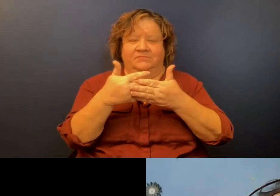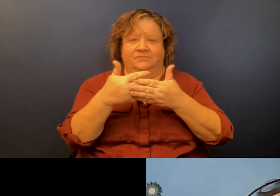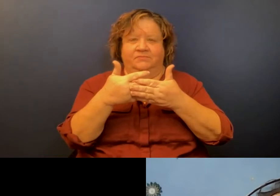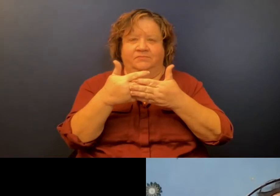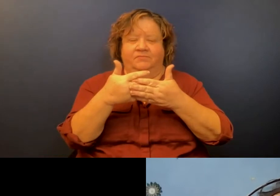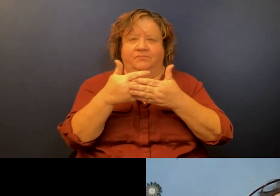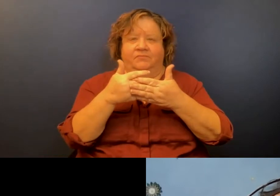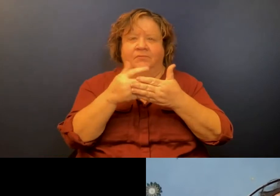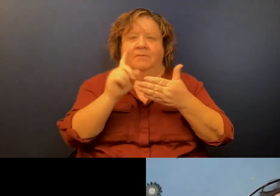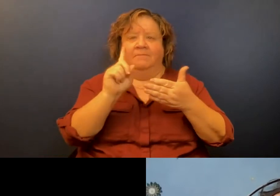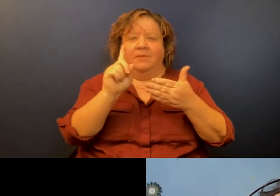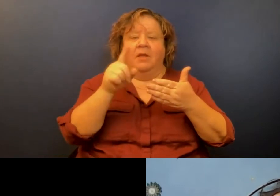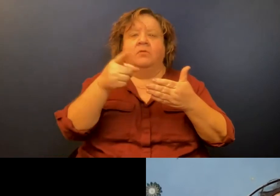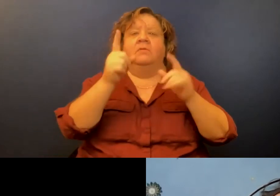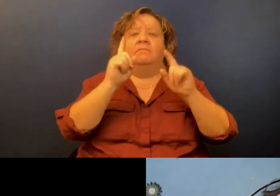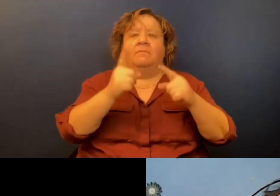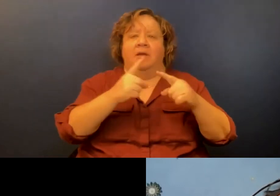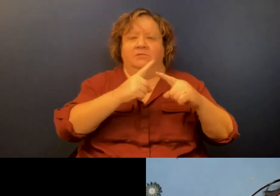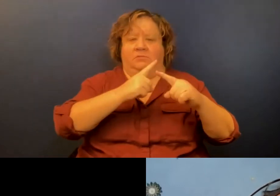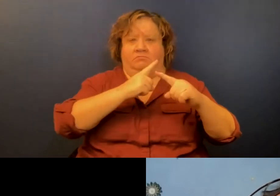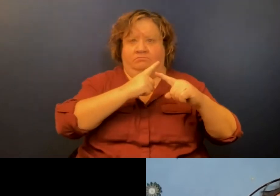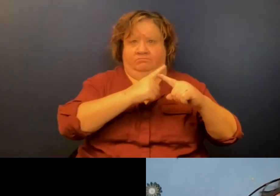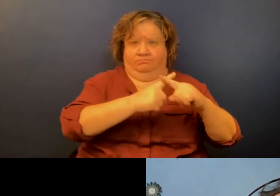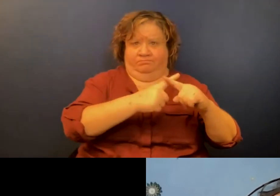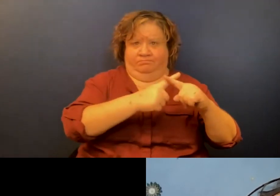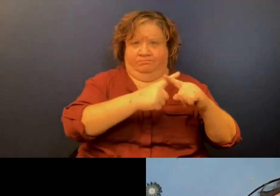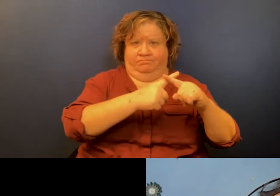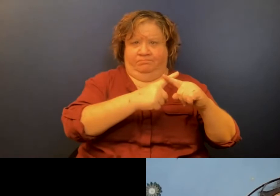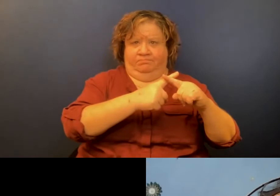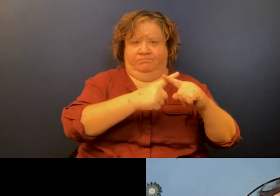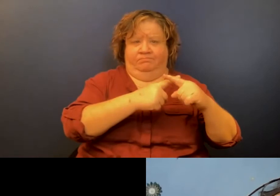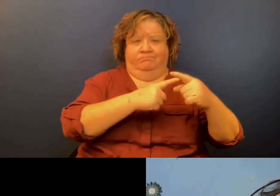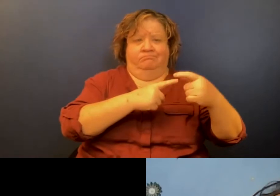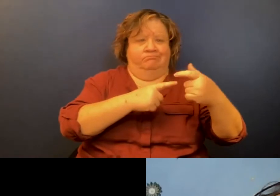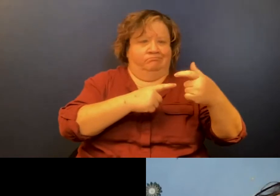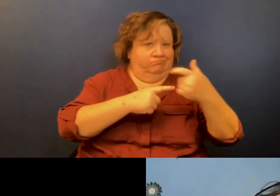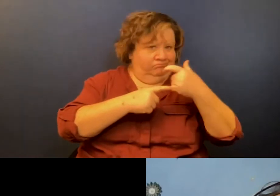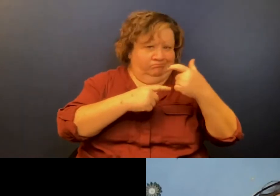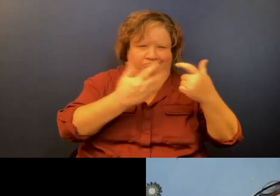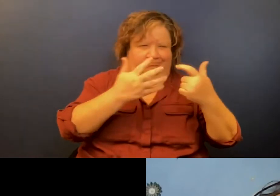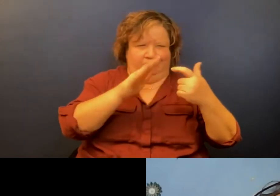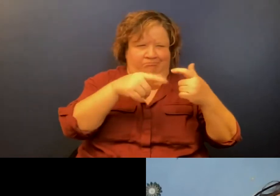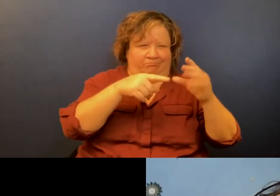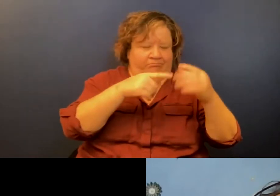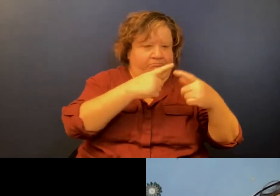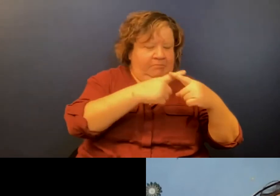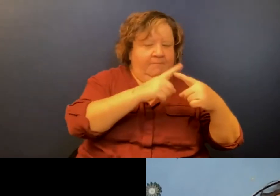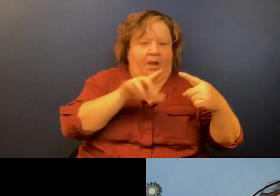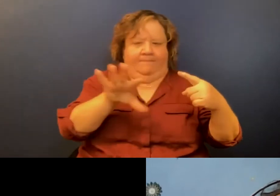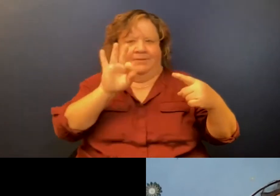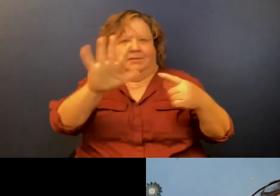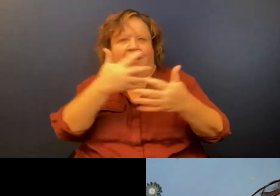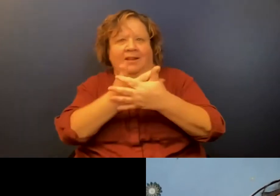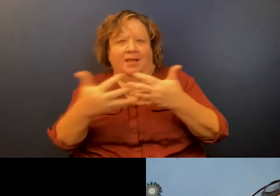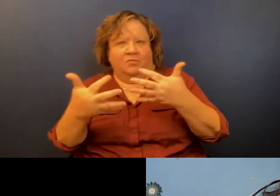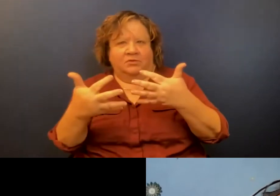right now. If you have any questions for the panelists, you can use the option questions and answers, Q&A, or